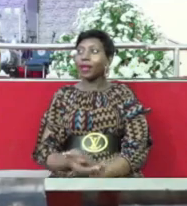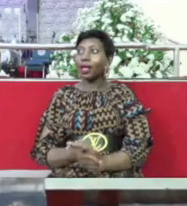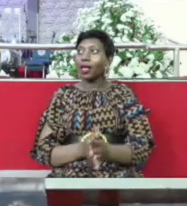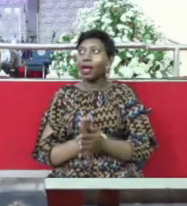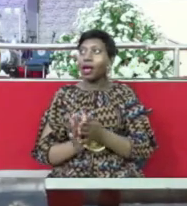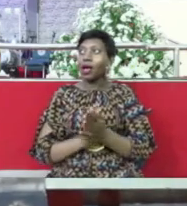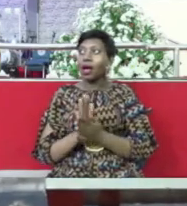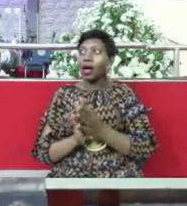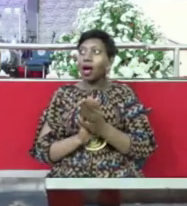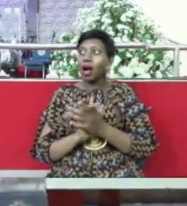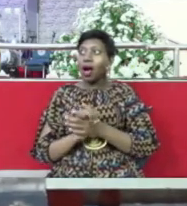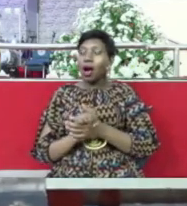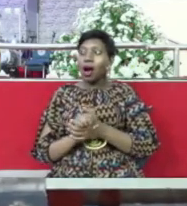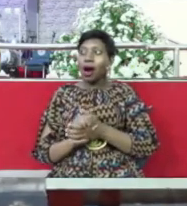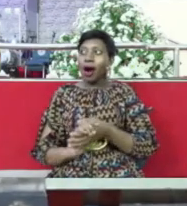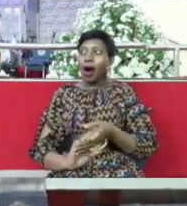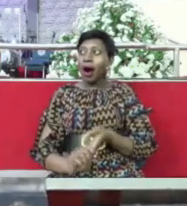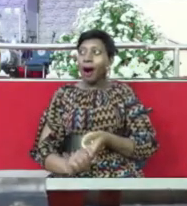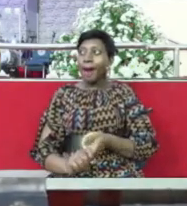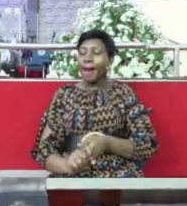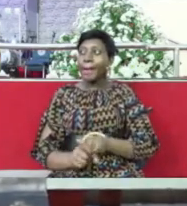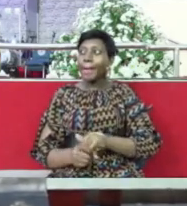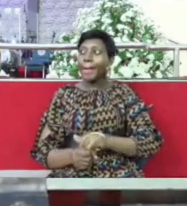kazirika, alisema, no, kisomo ni. He said no.